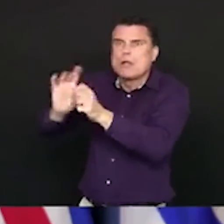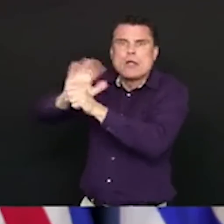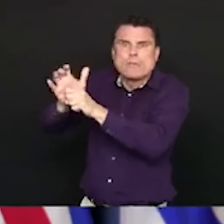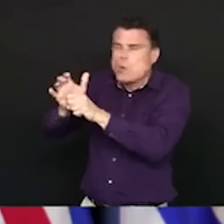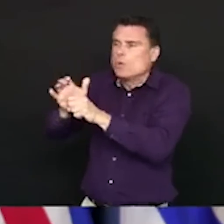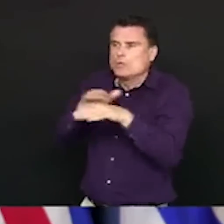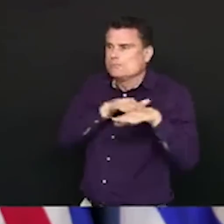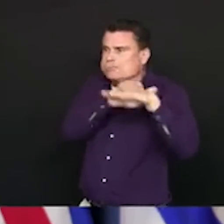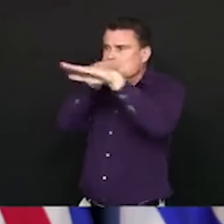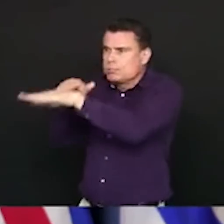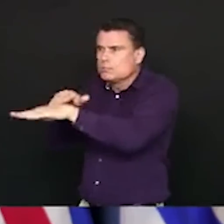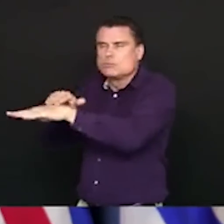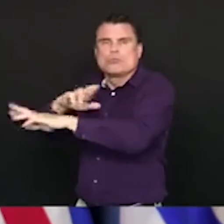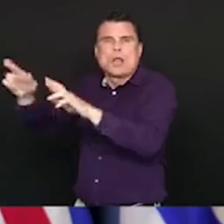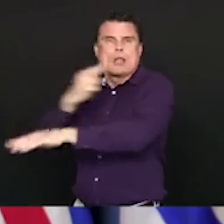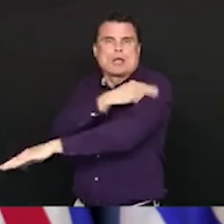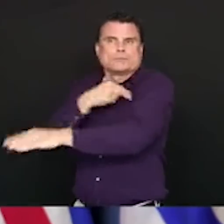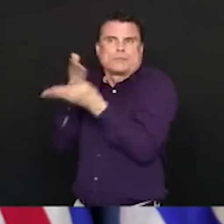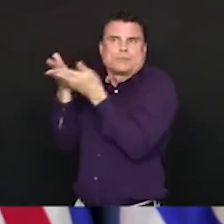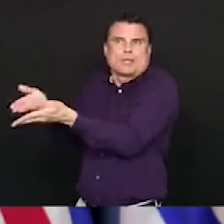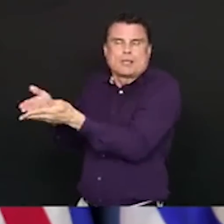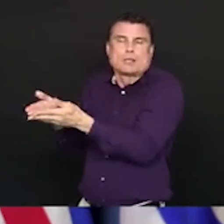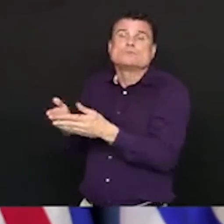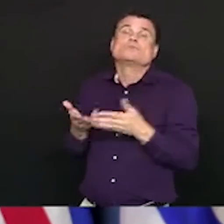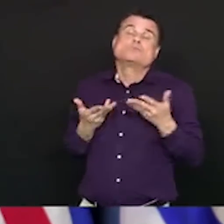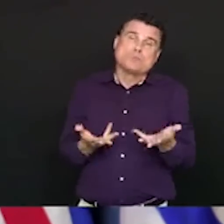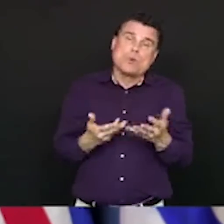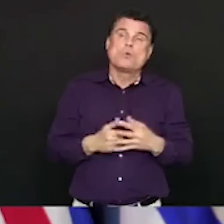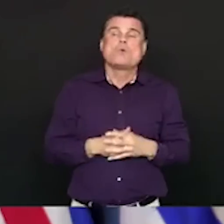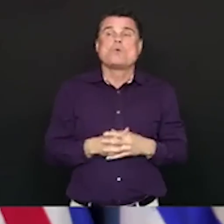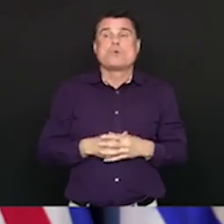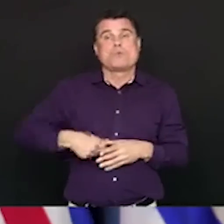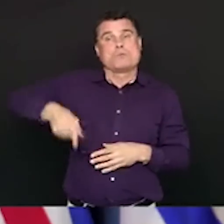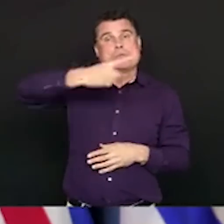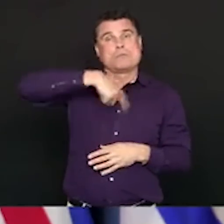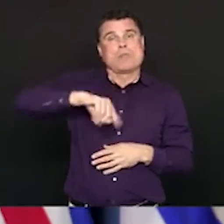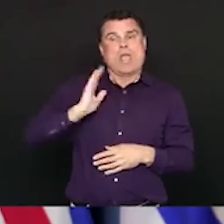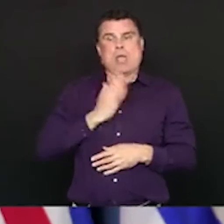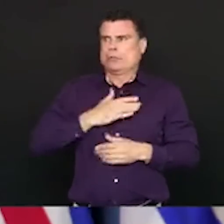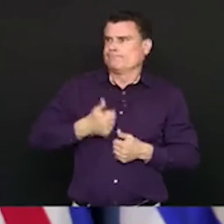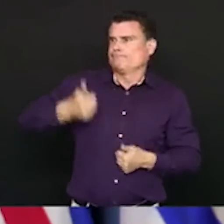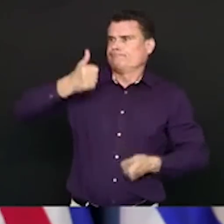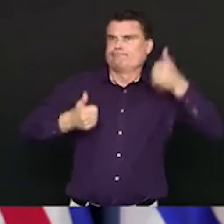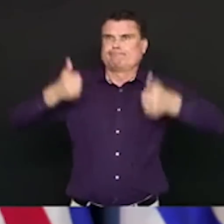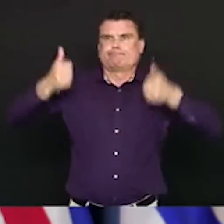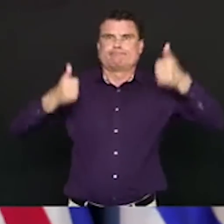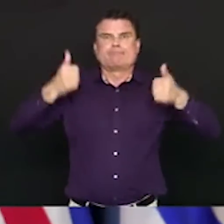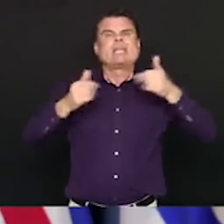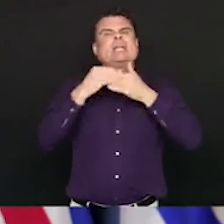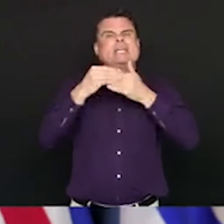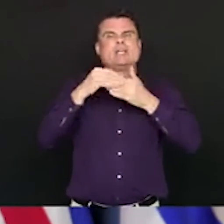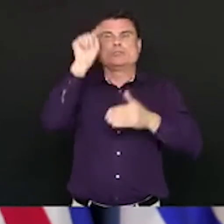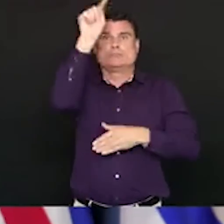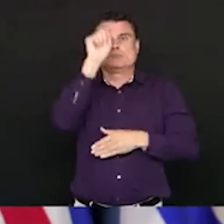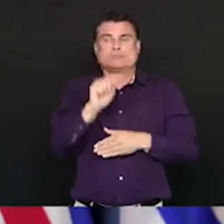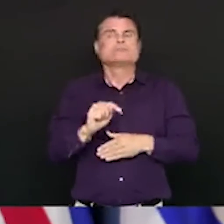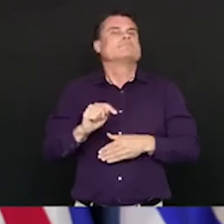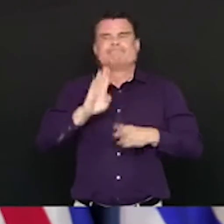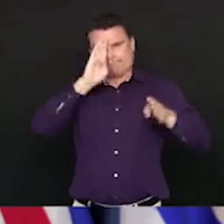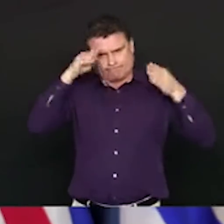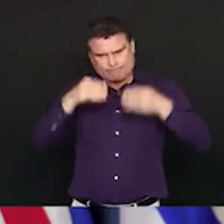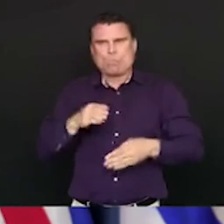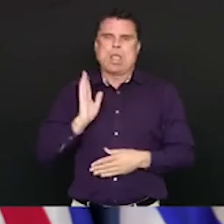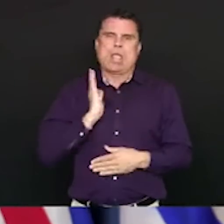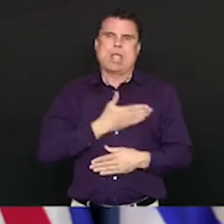us were looking inward. And when the moment comes when we can reestablish those relationships, I'm very much looking forward to seeing Governor Inslee, Governor